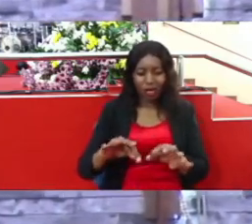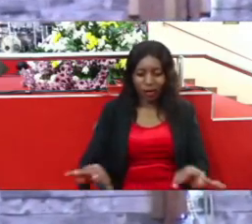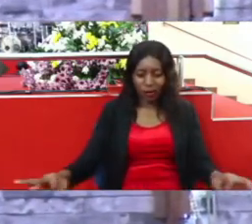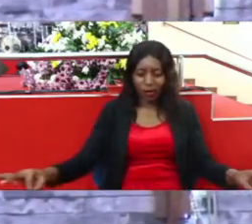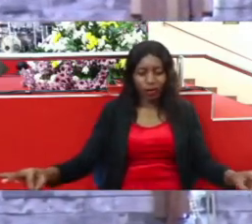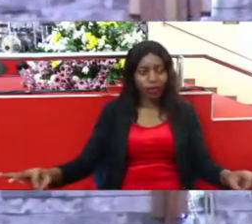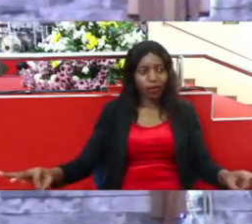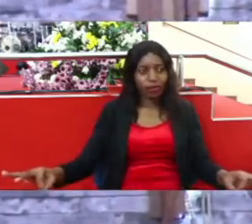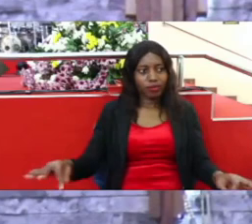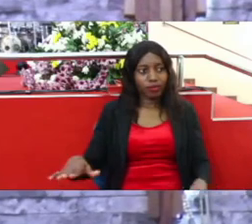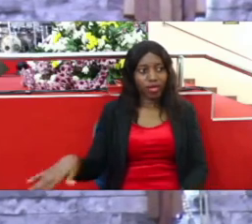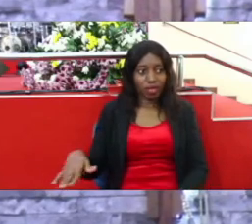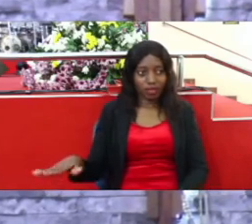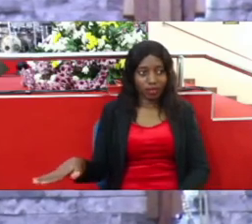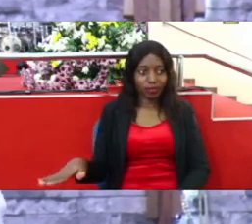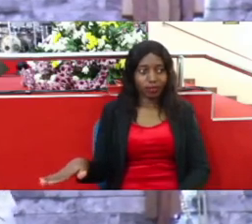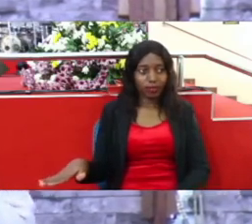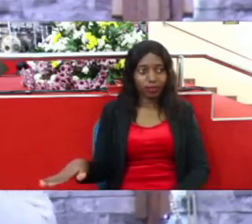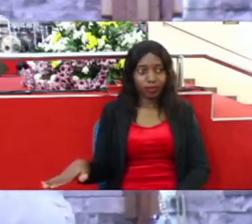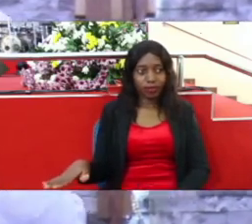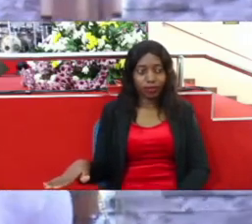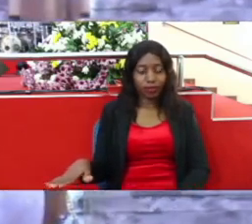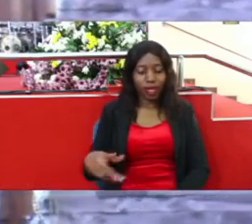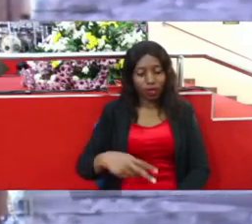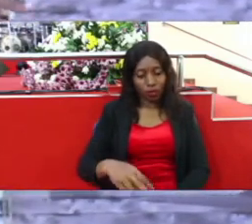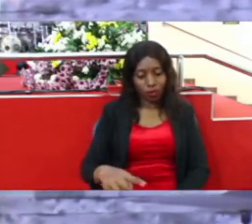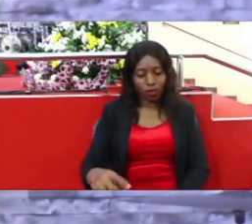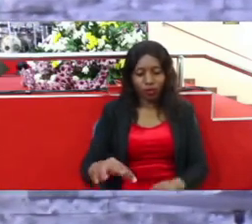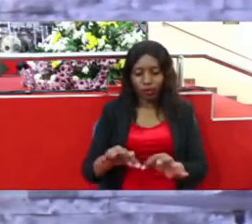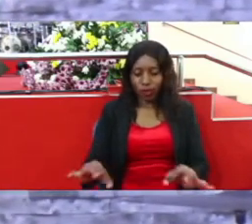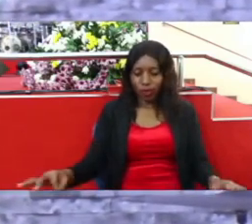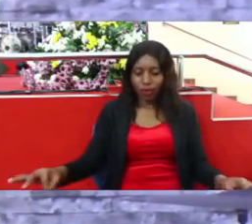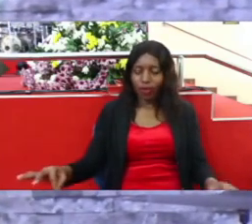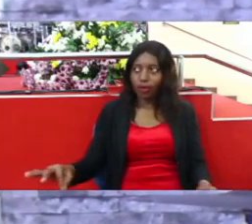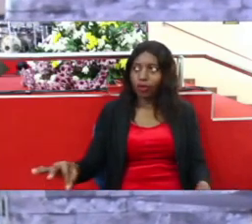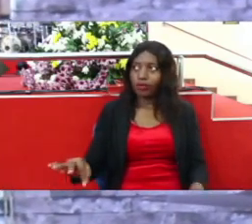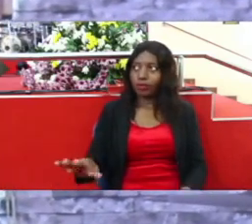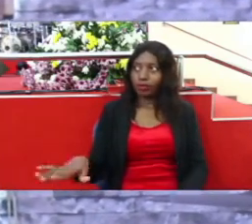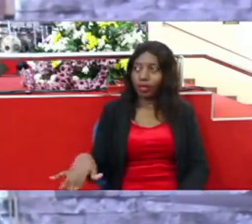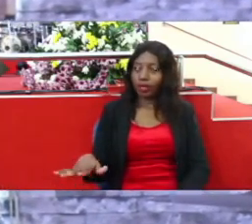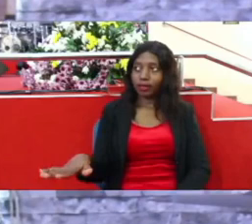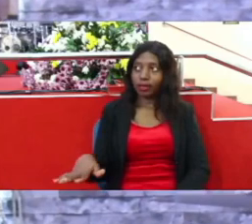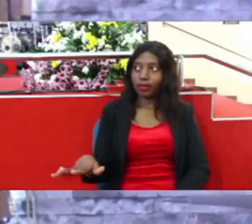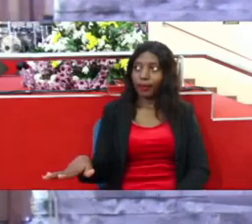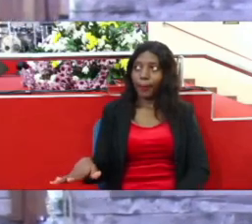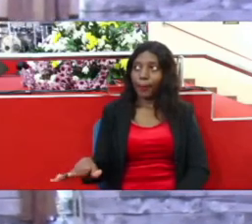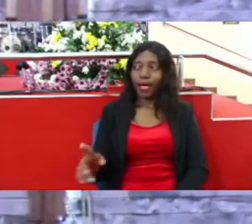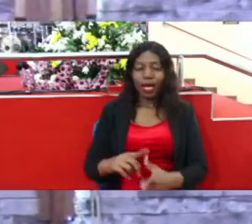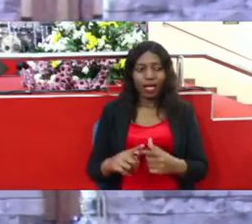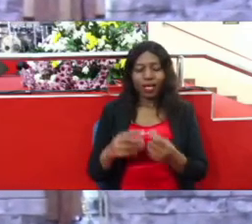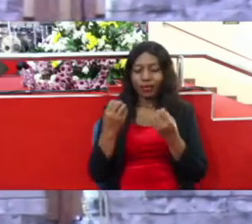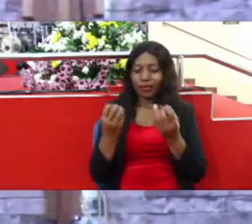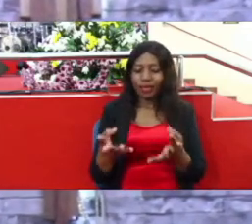hizo ndoano kwenye midomo. And being led long distances. Na wakiwa naongozwa kwa, many of their victims would die. Masafa marefu na wengi wangekufa. They didn't